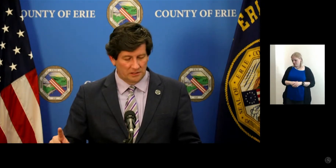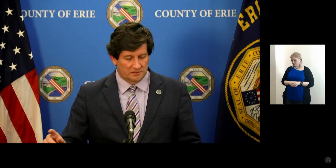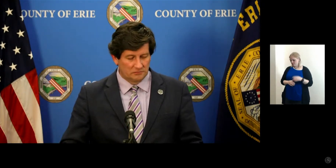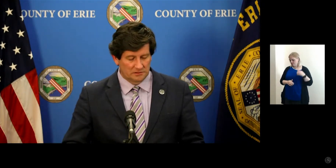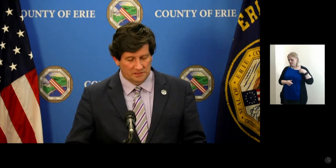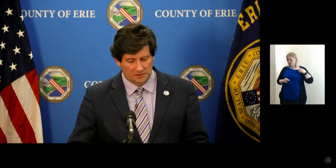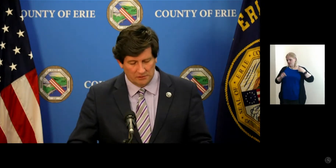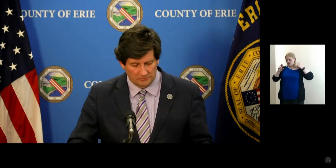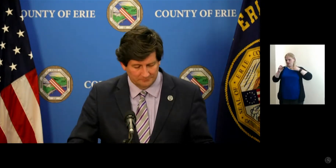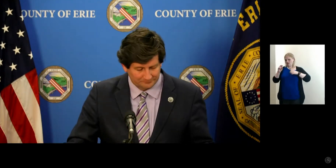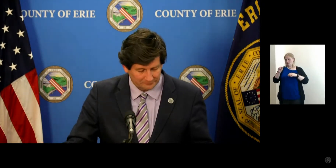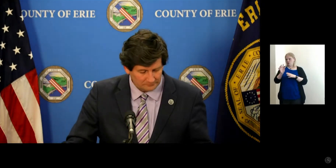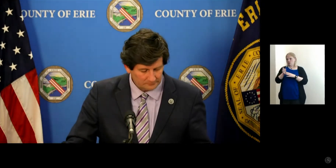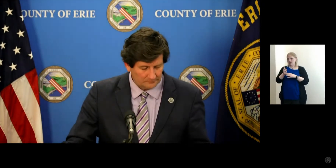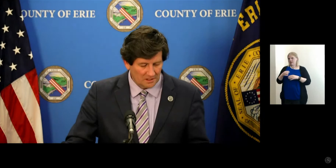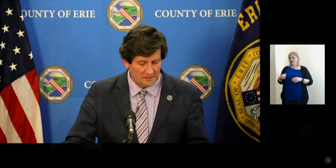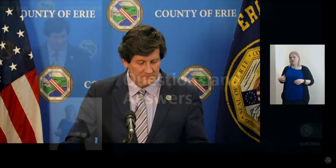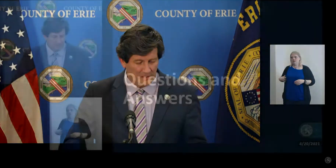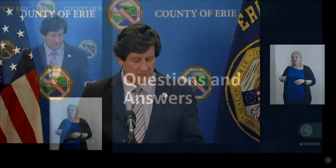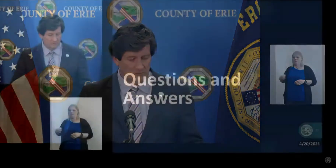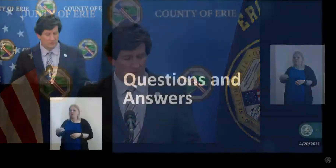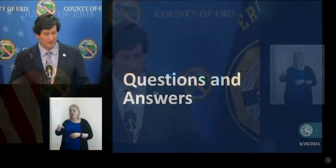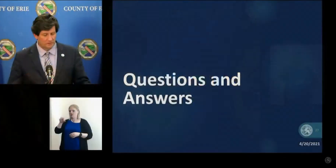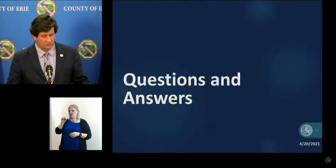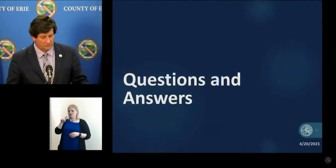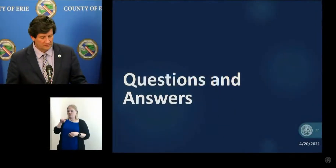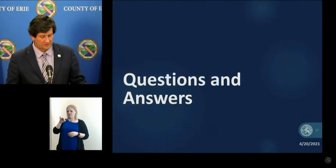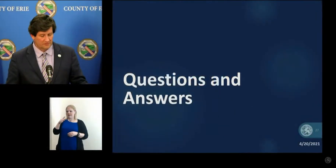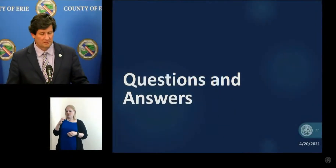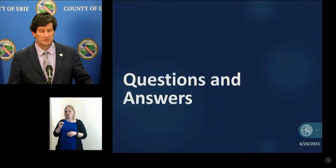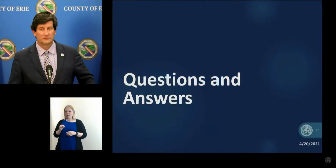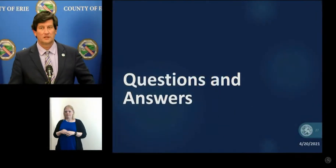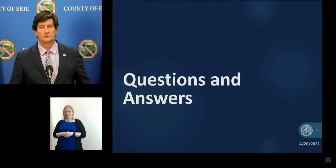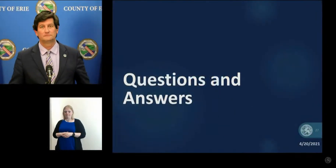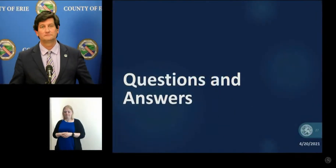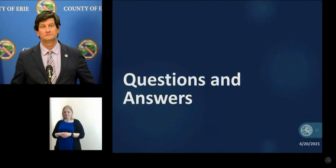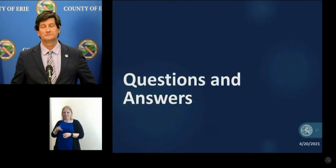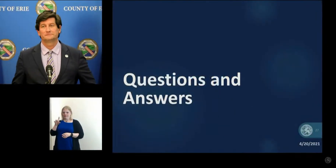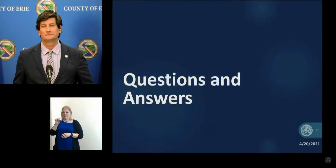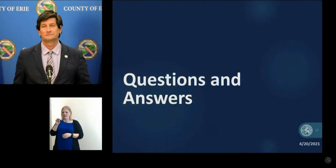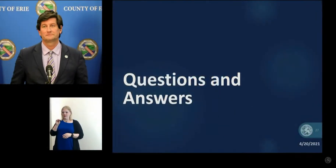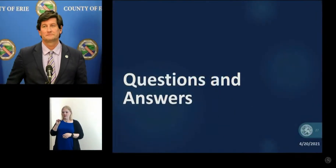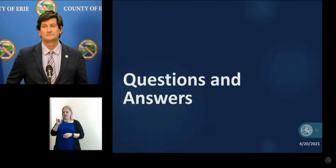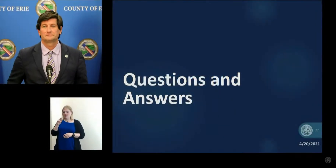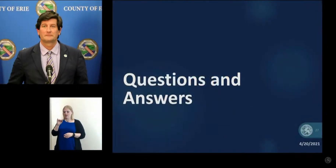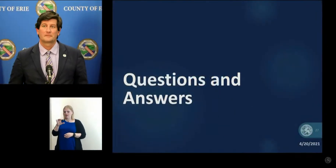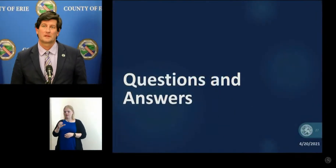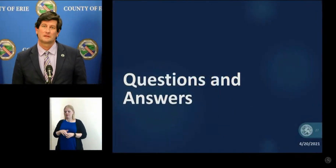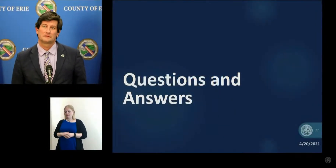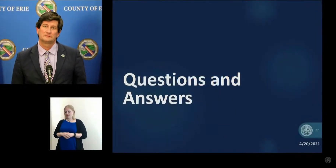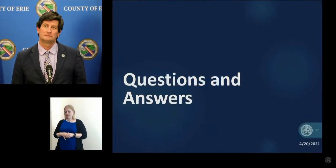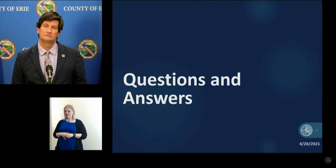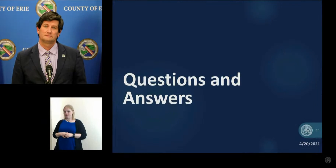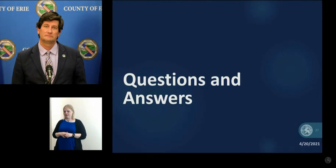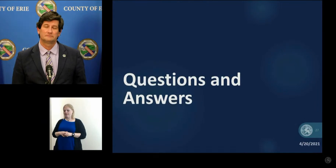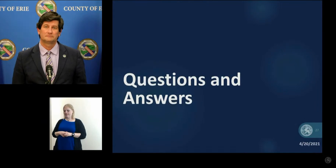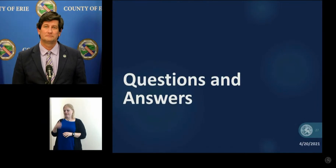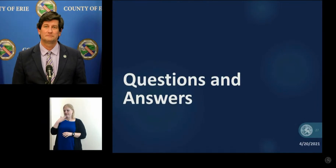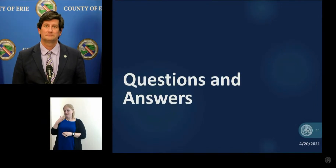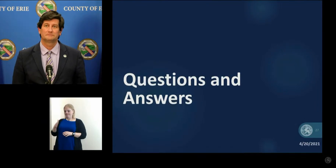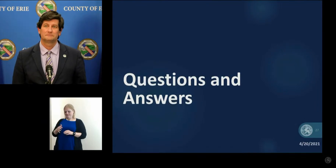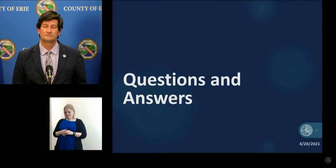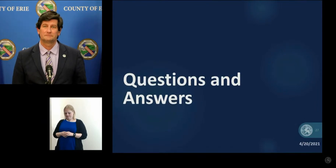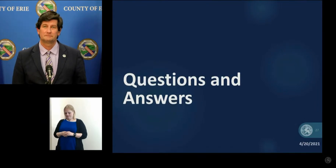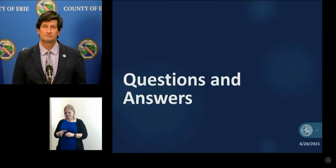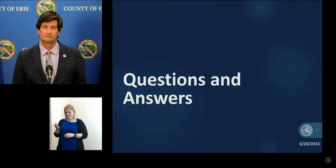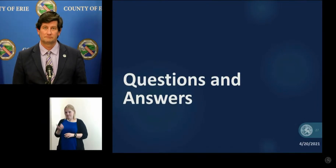Ron, I'll get to you in the second round. Spectrum News, Dominic Lavallo. Hey, Mark, thanks.